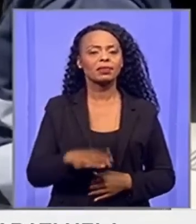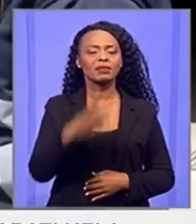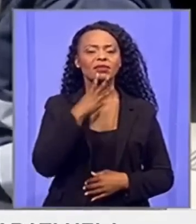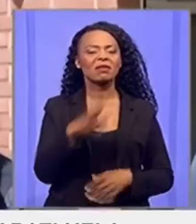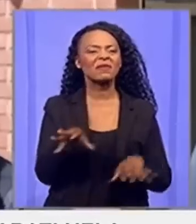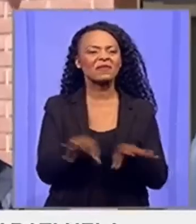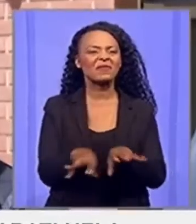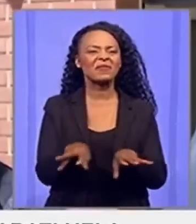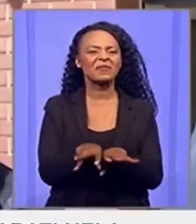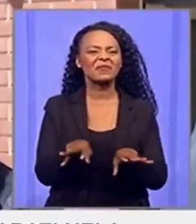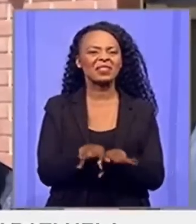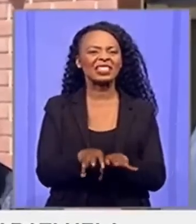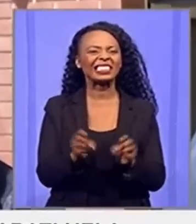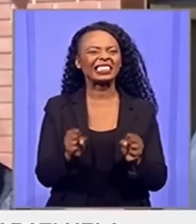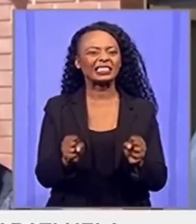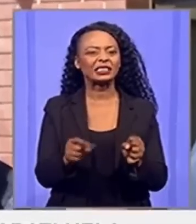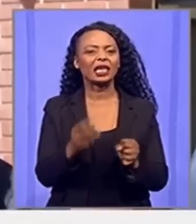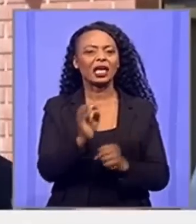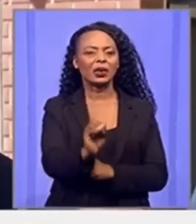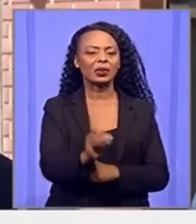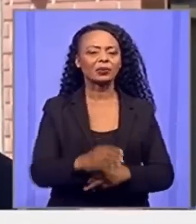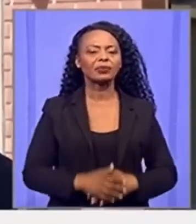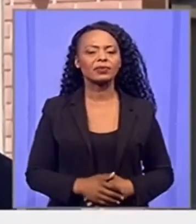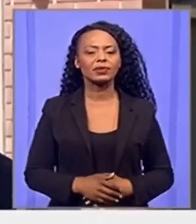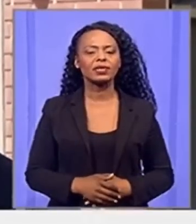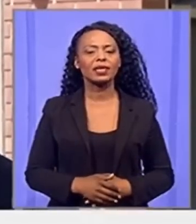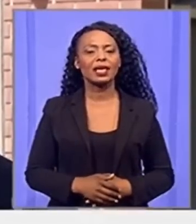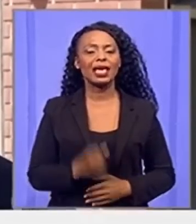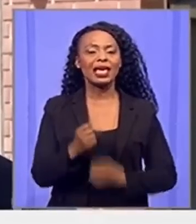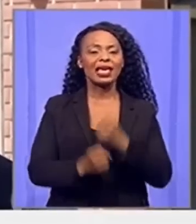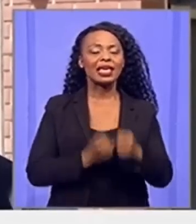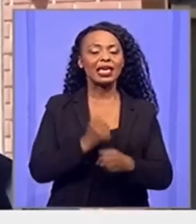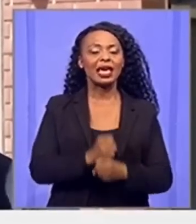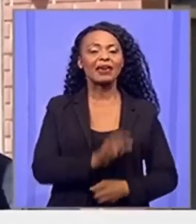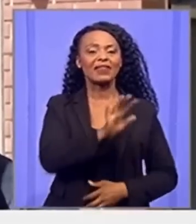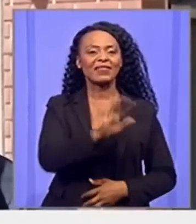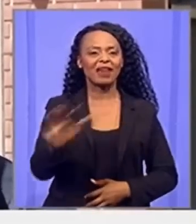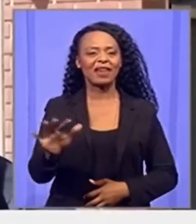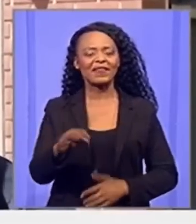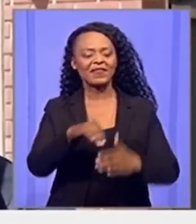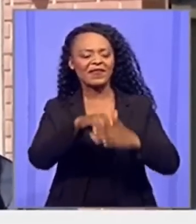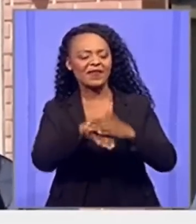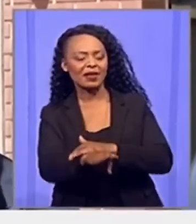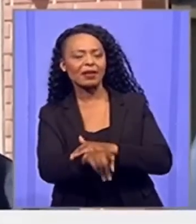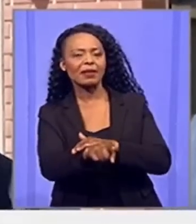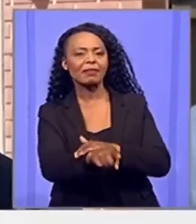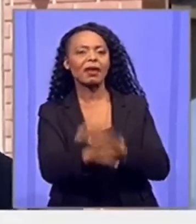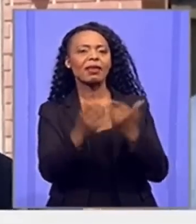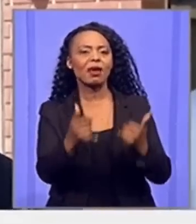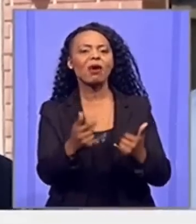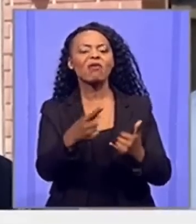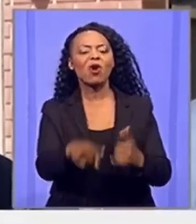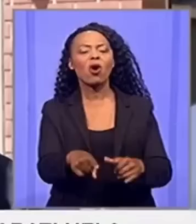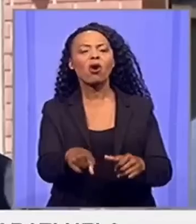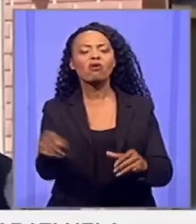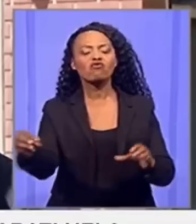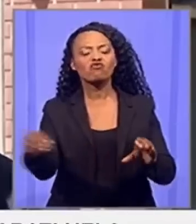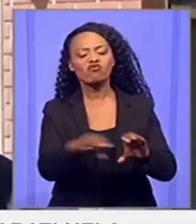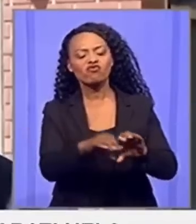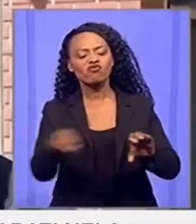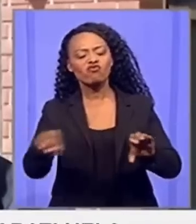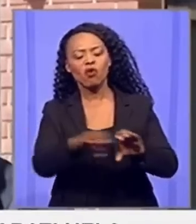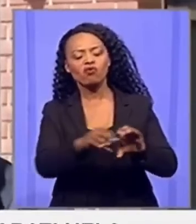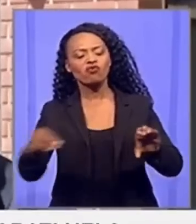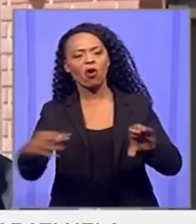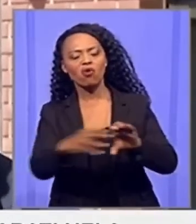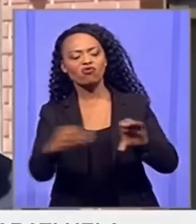netse. Now pipe e na le more than 55 years ile ka go tlase ka ke pipe ya waste ile goreng